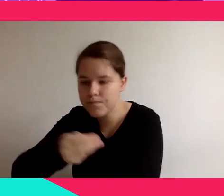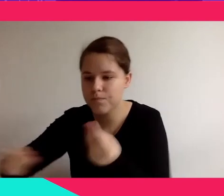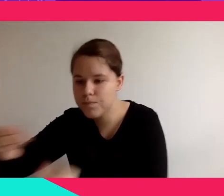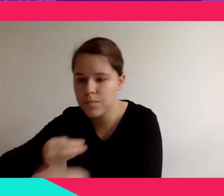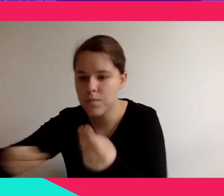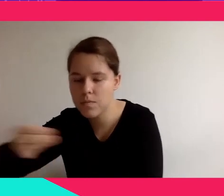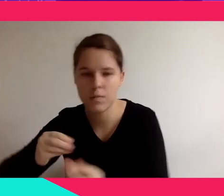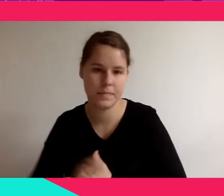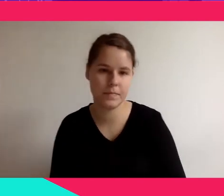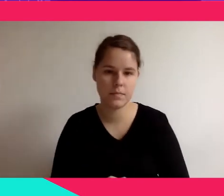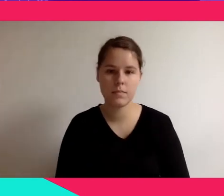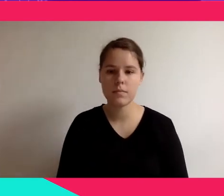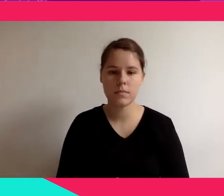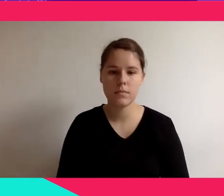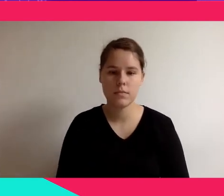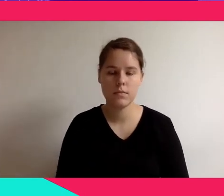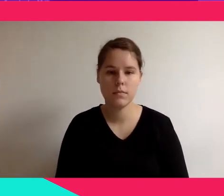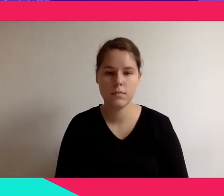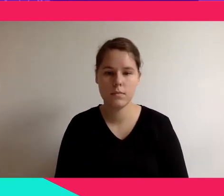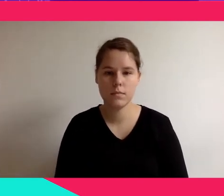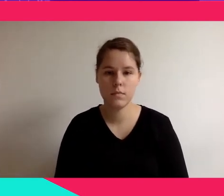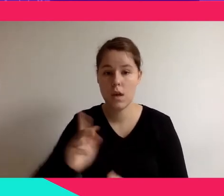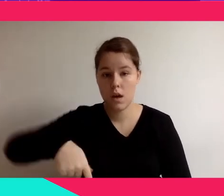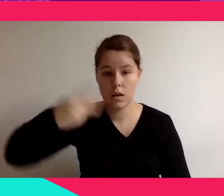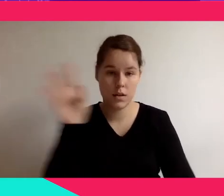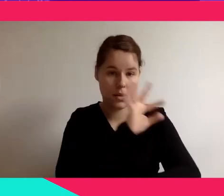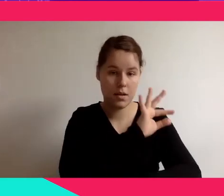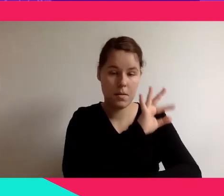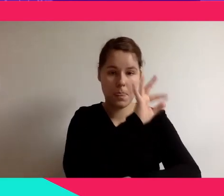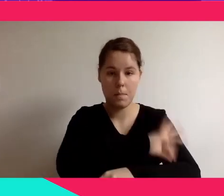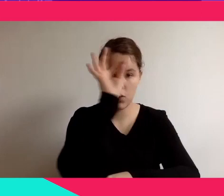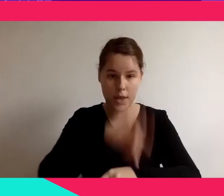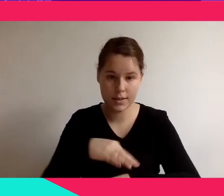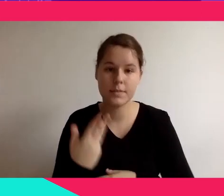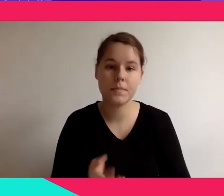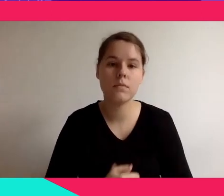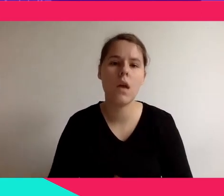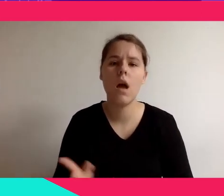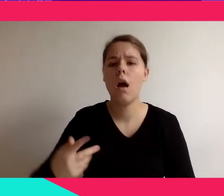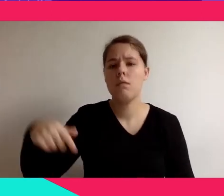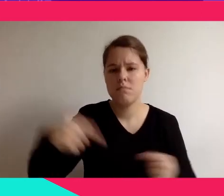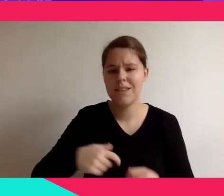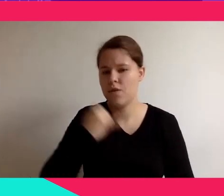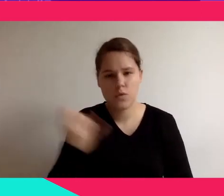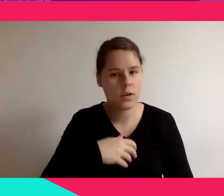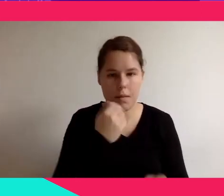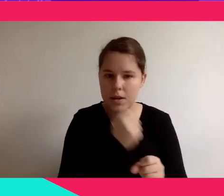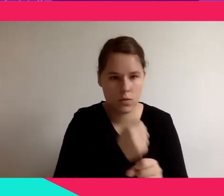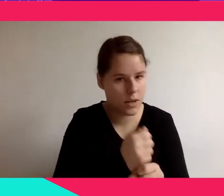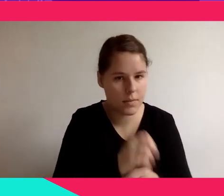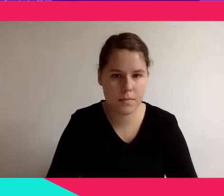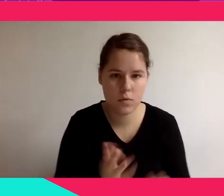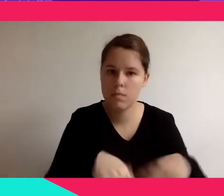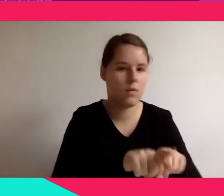Another project that we're continuously working on is 3D scanning our collection. Among